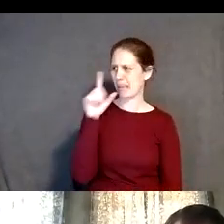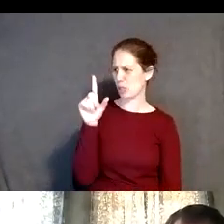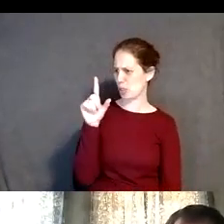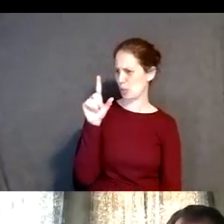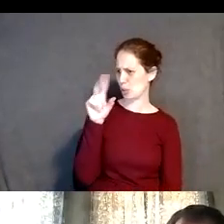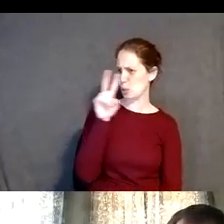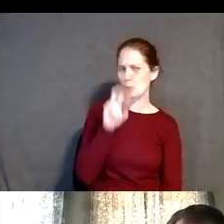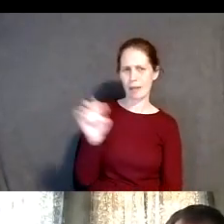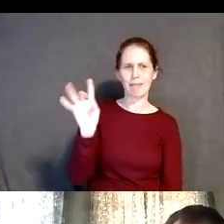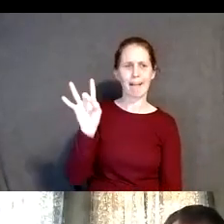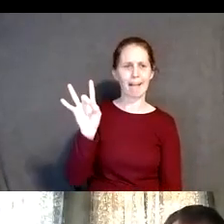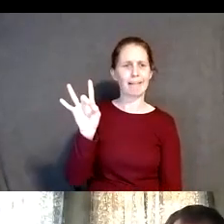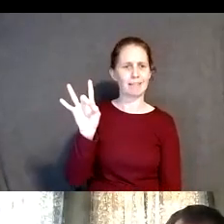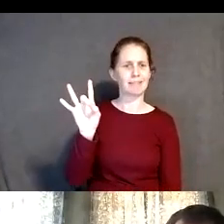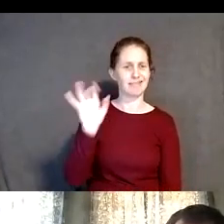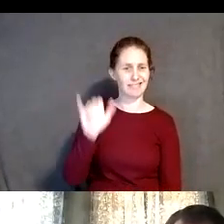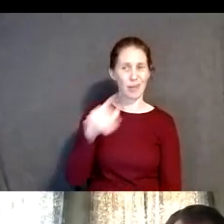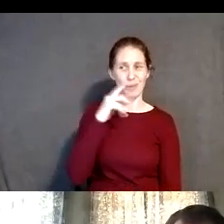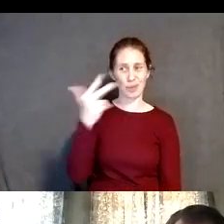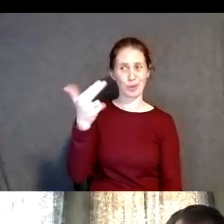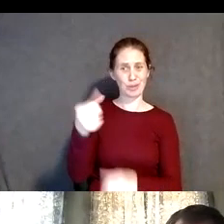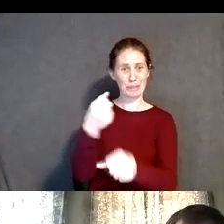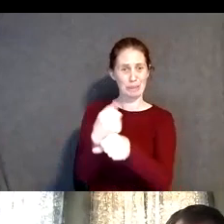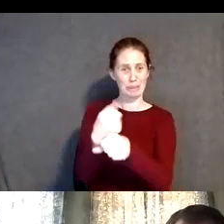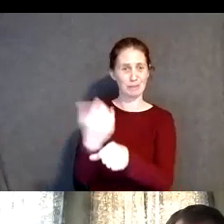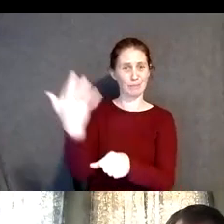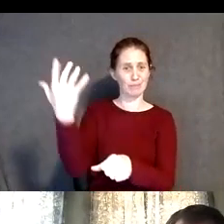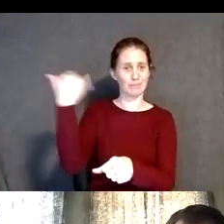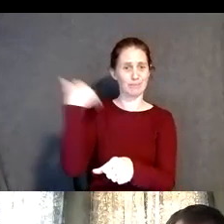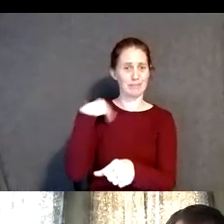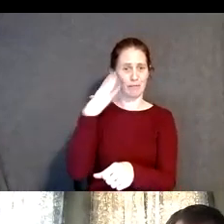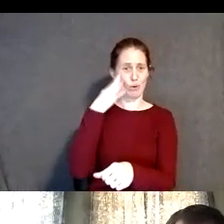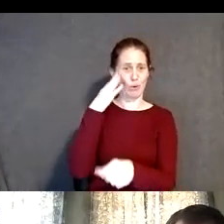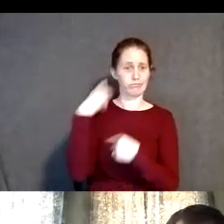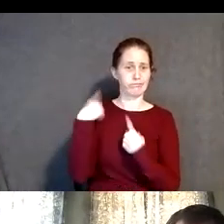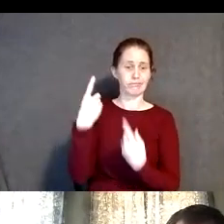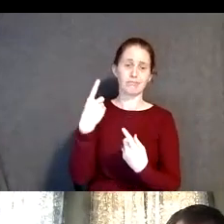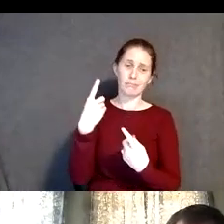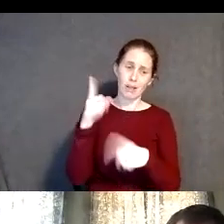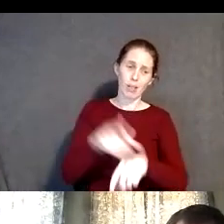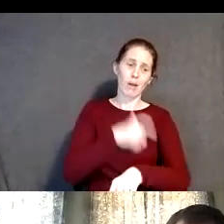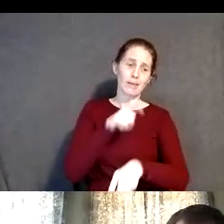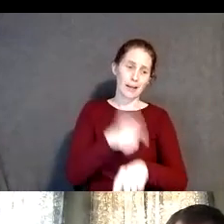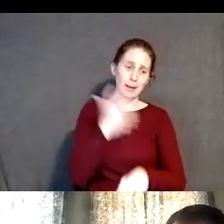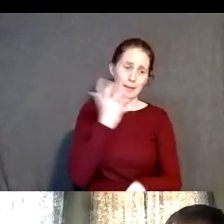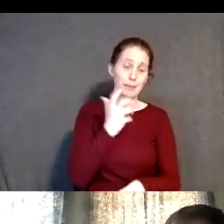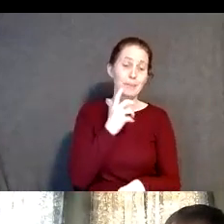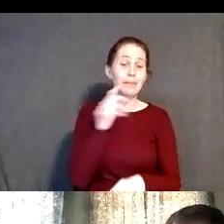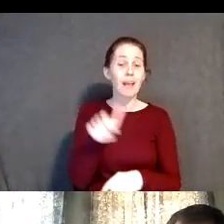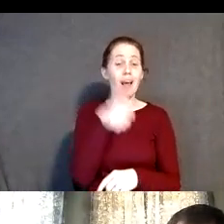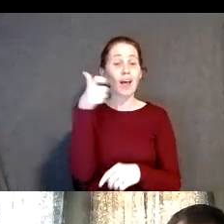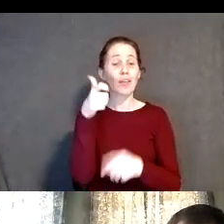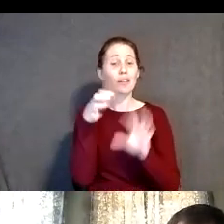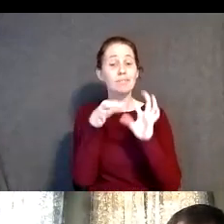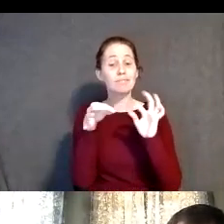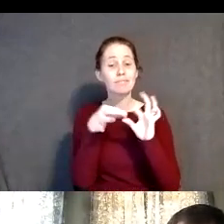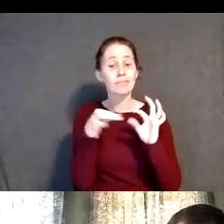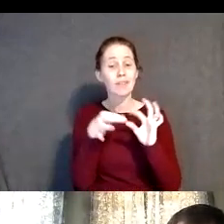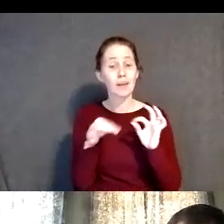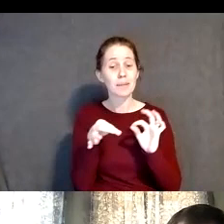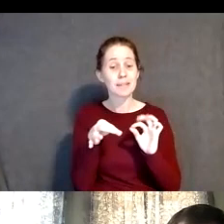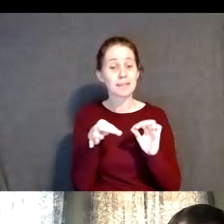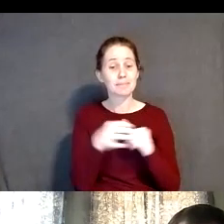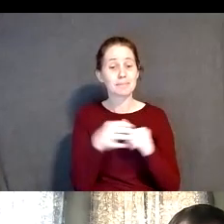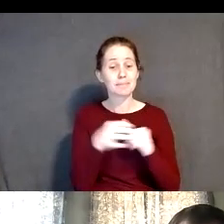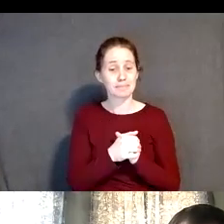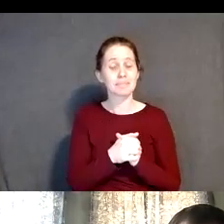2008. So that's the 13 years. That's quite a relationship. Anybody else wish to offer